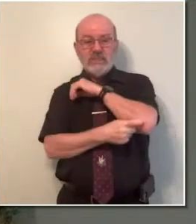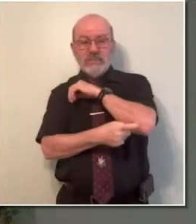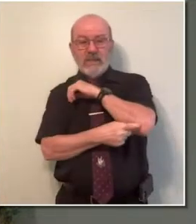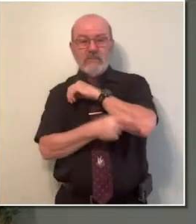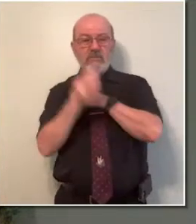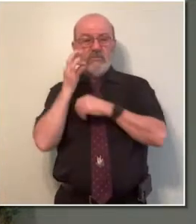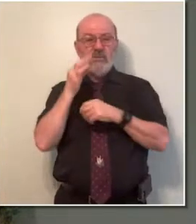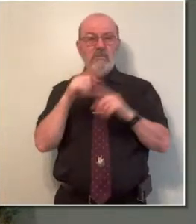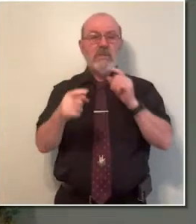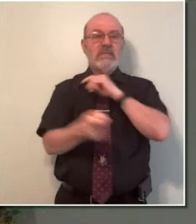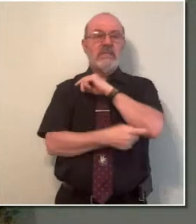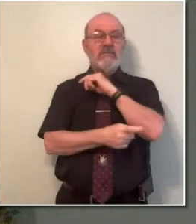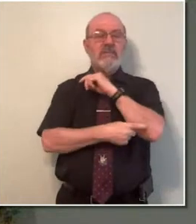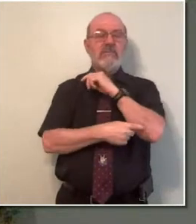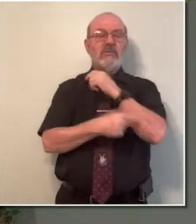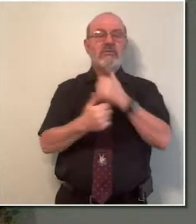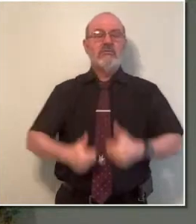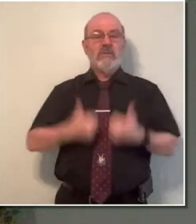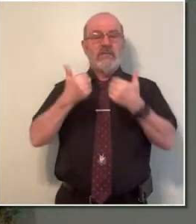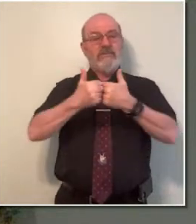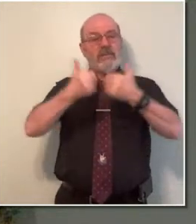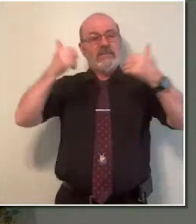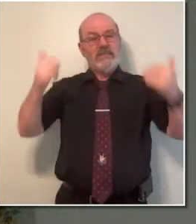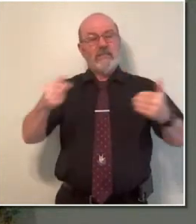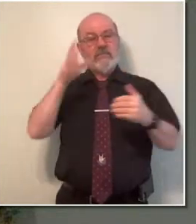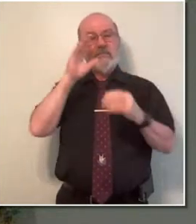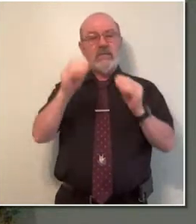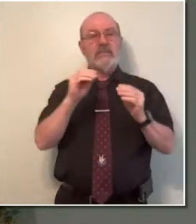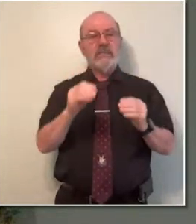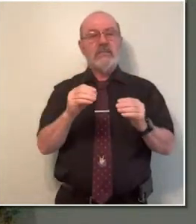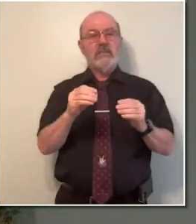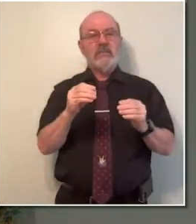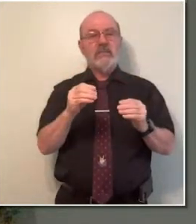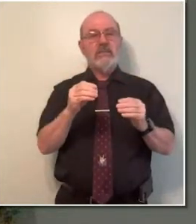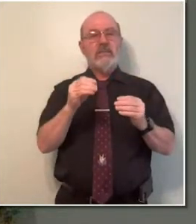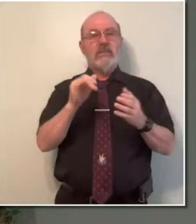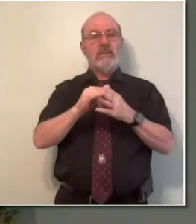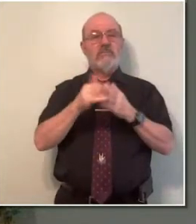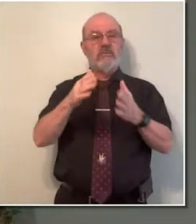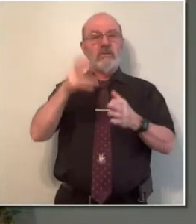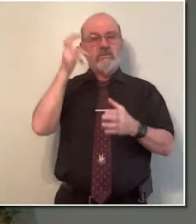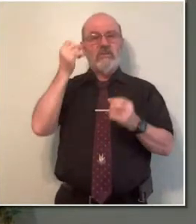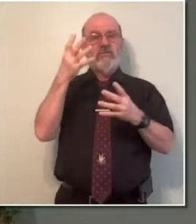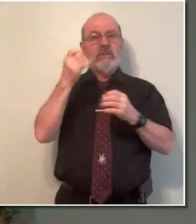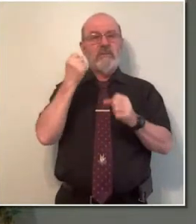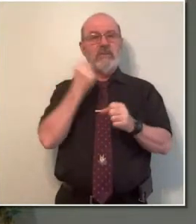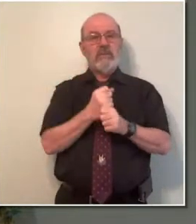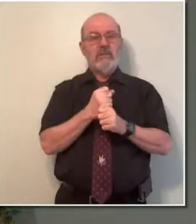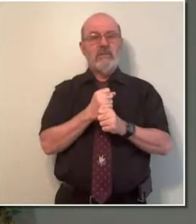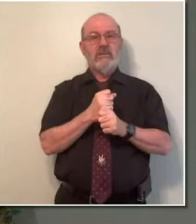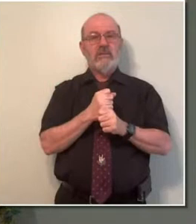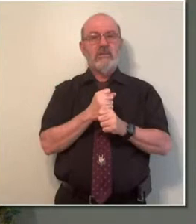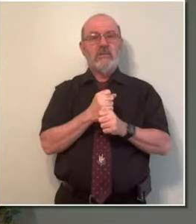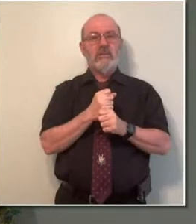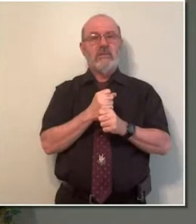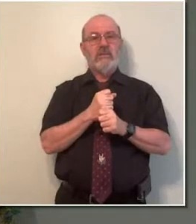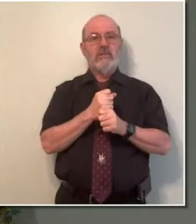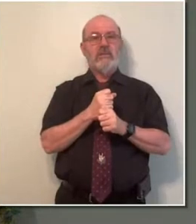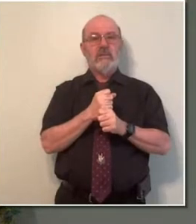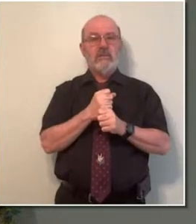to live independent of God's instruction, right? So it's been the way of Satan for centuries. But we need look no